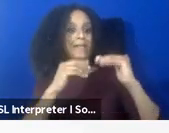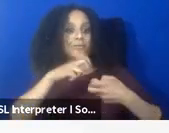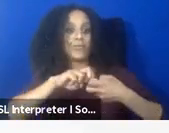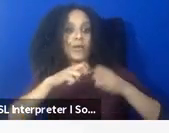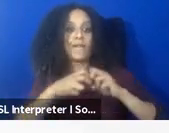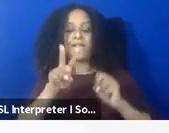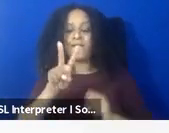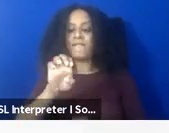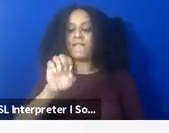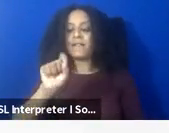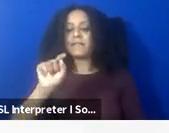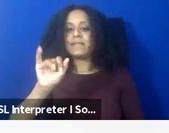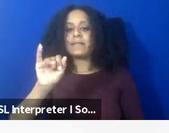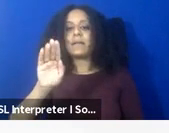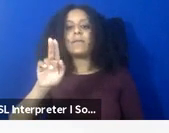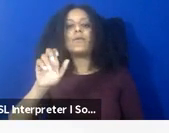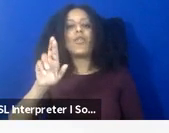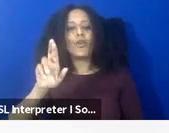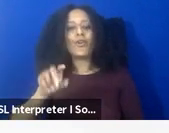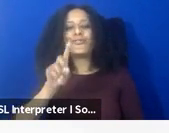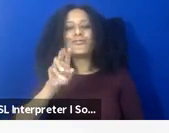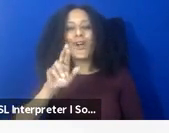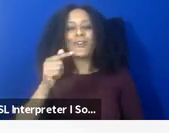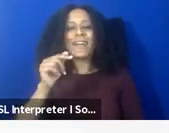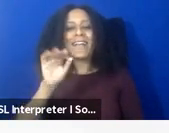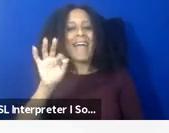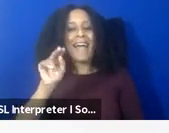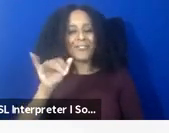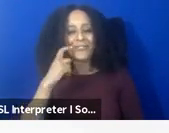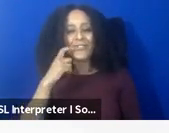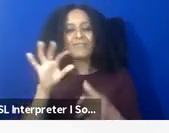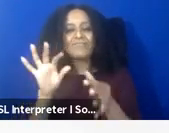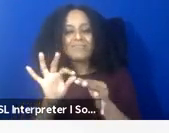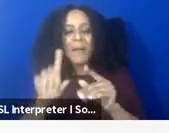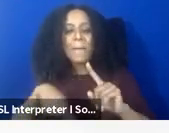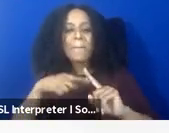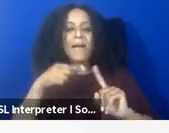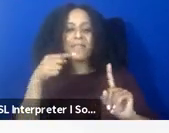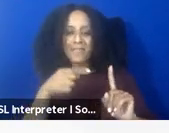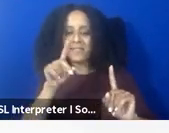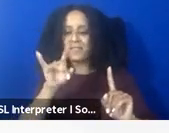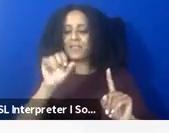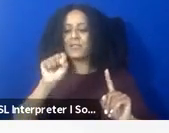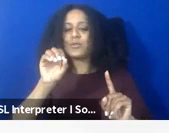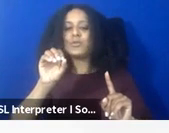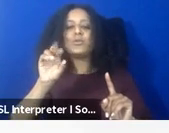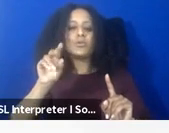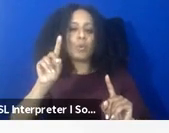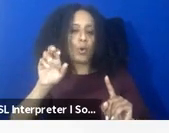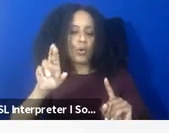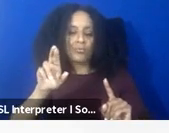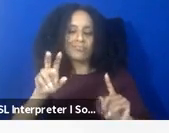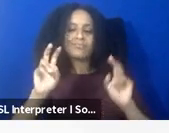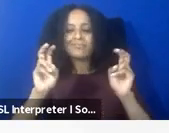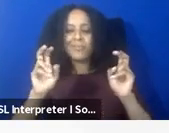vestibular disorder. And Dr. Gaffney touched on this. Fortunately, vestibular disorders and/or poor balance are one